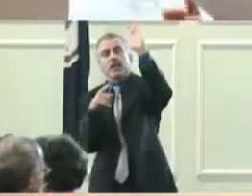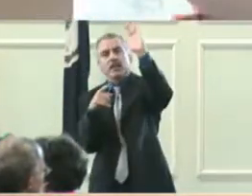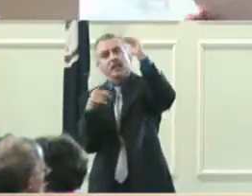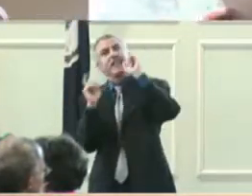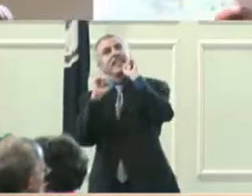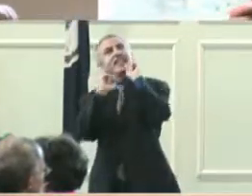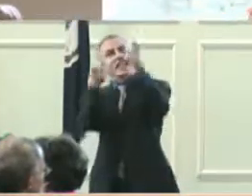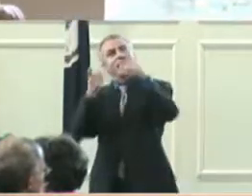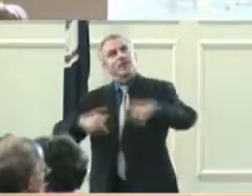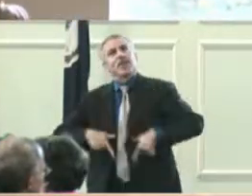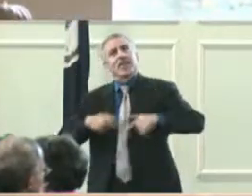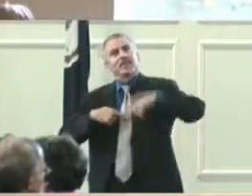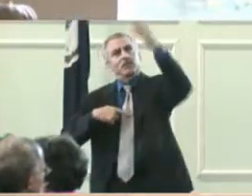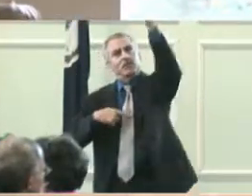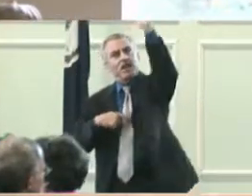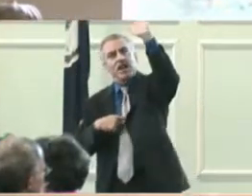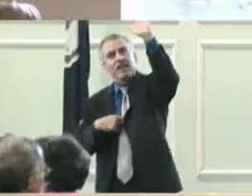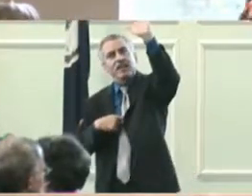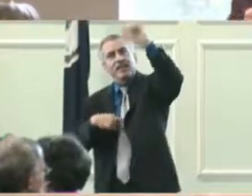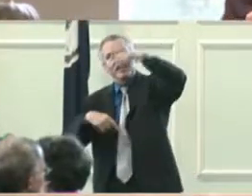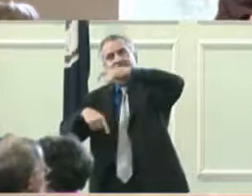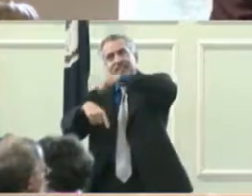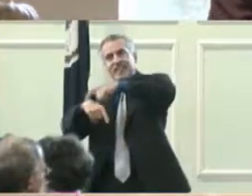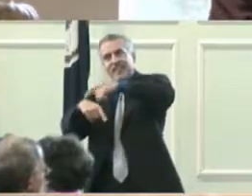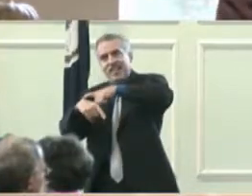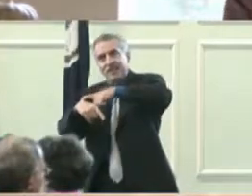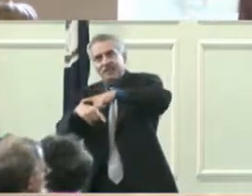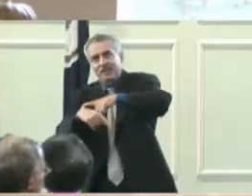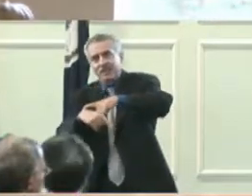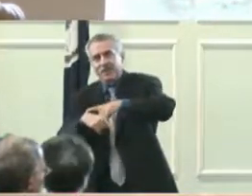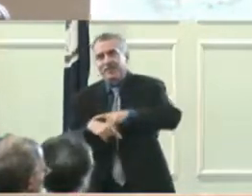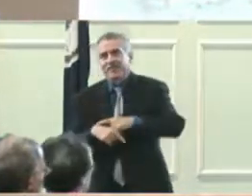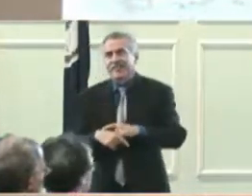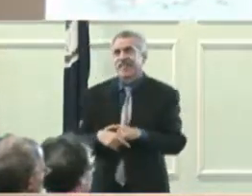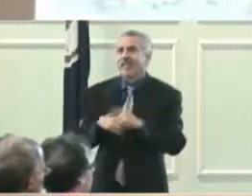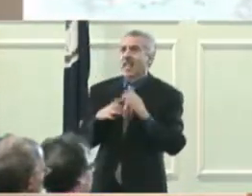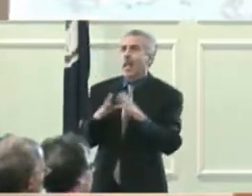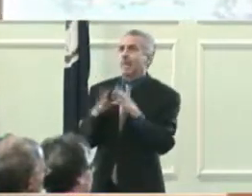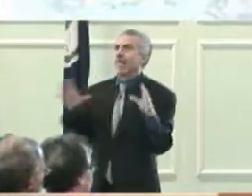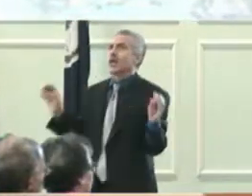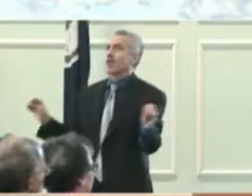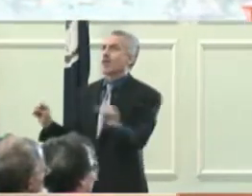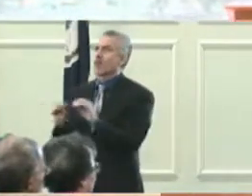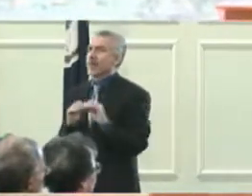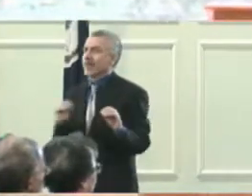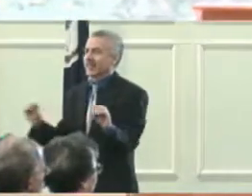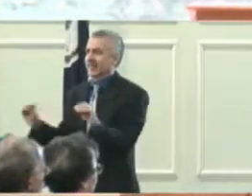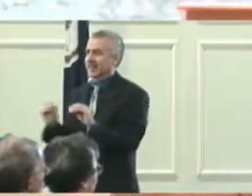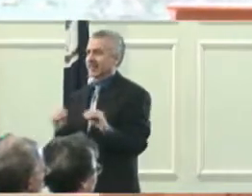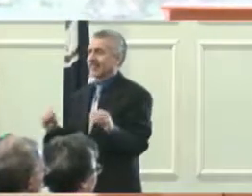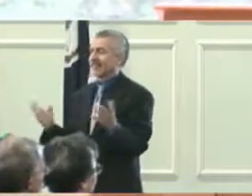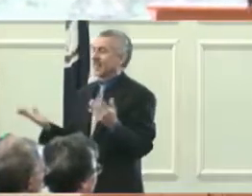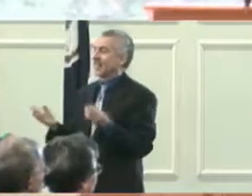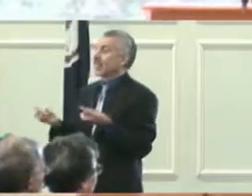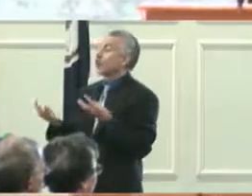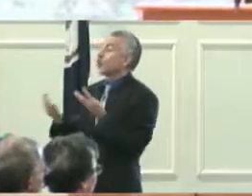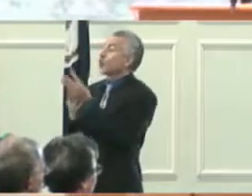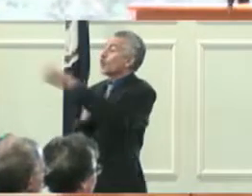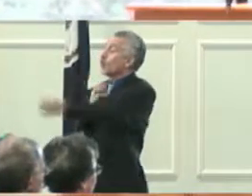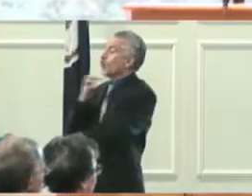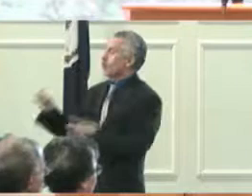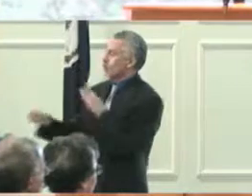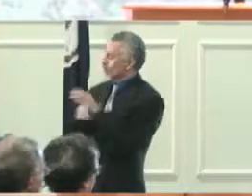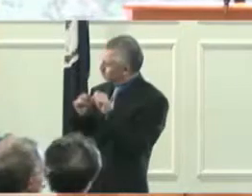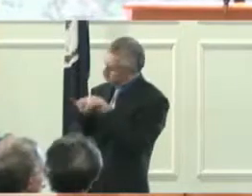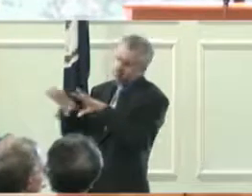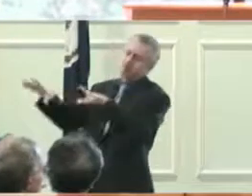lives to God in that time. It was a great movement that began here and is spread all around